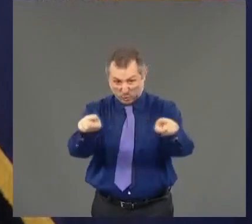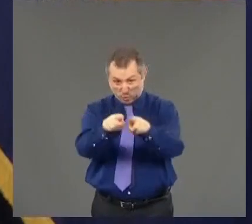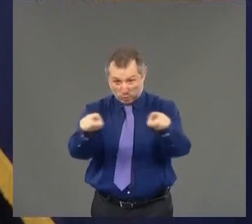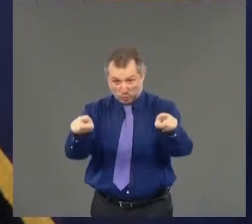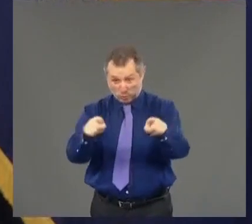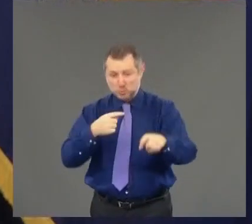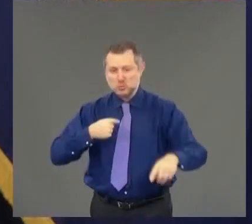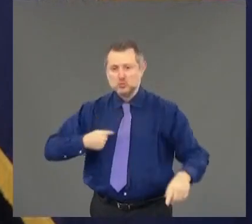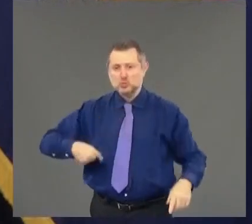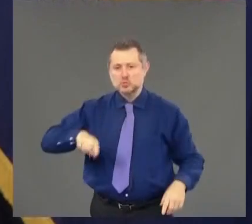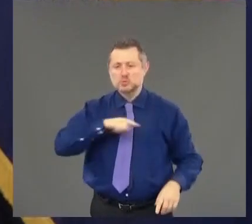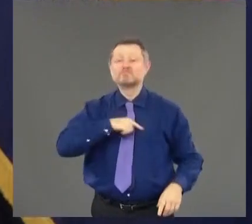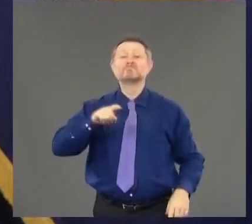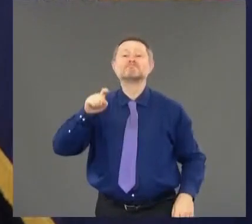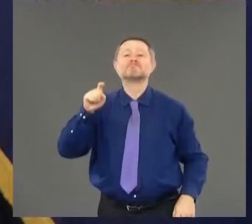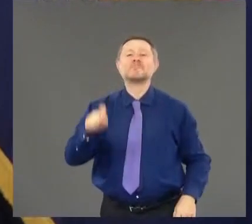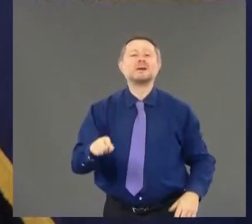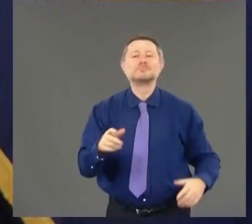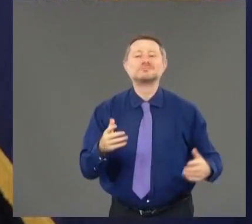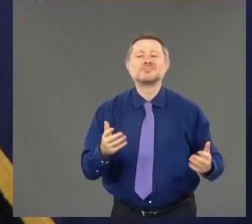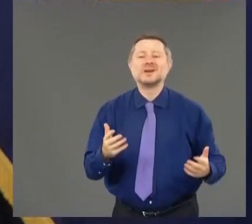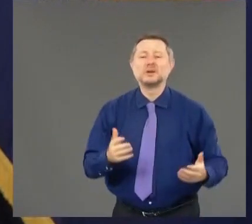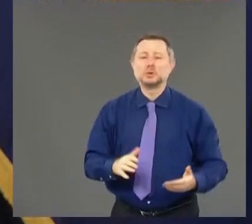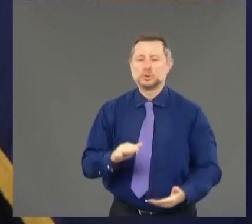the concentration and gatherings of people.